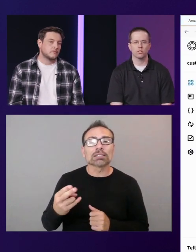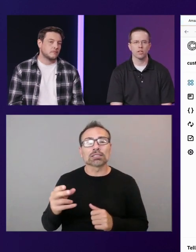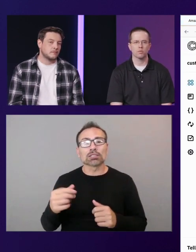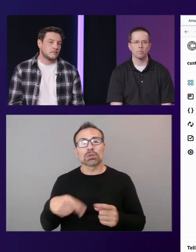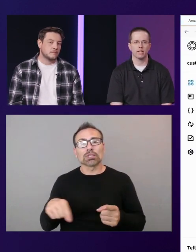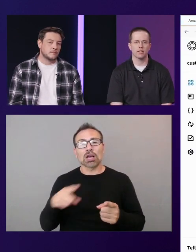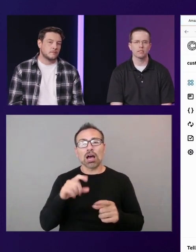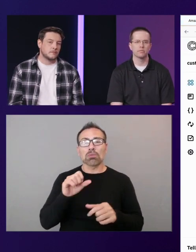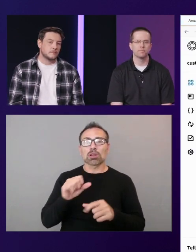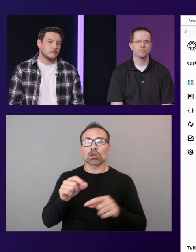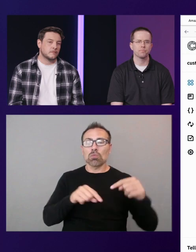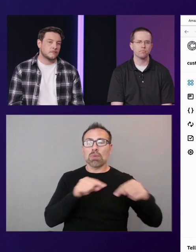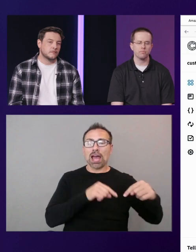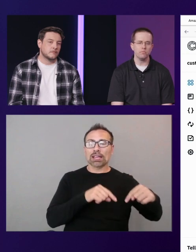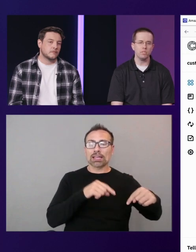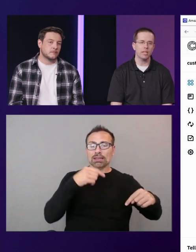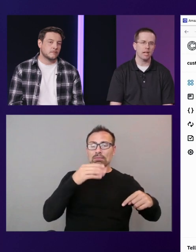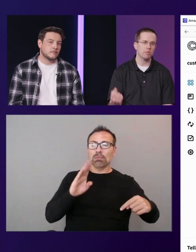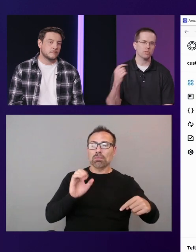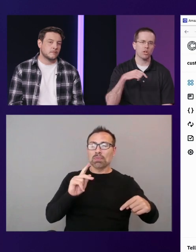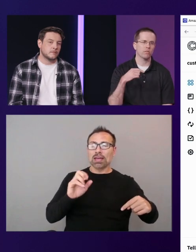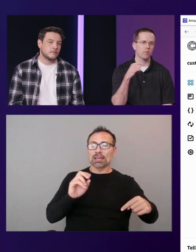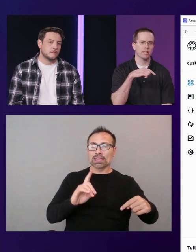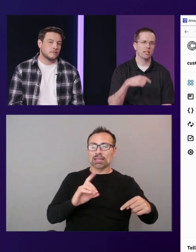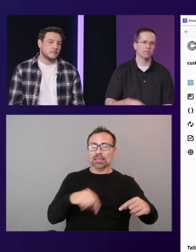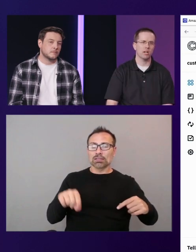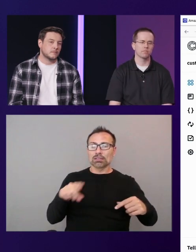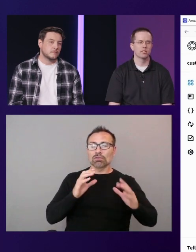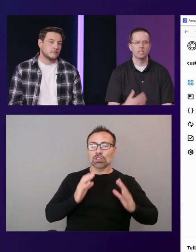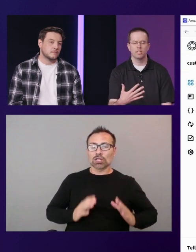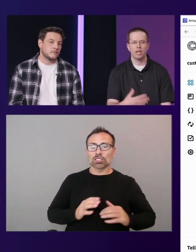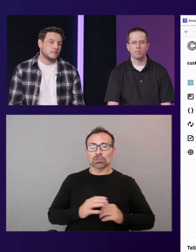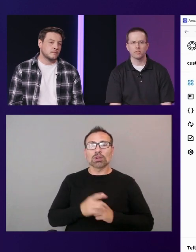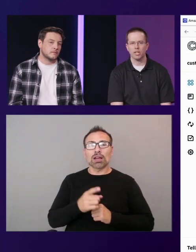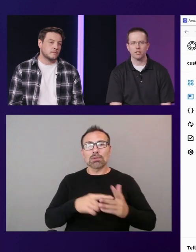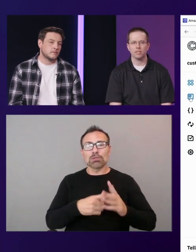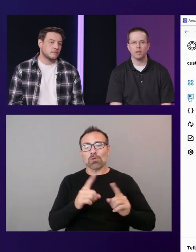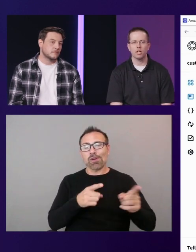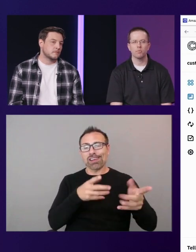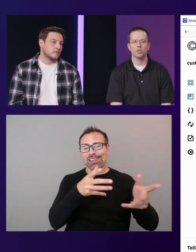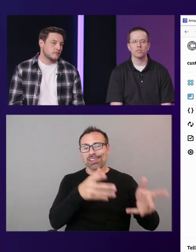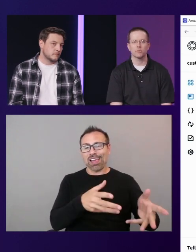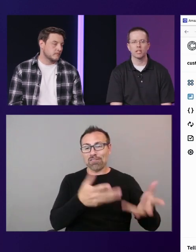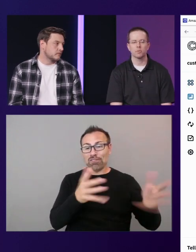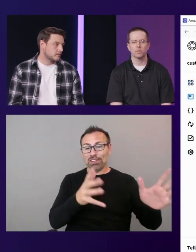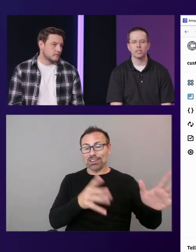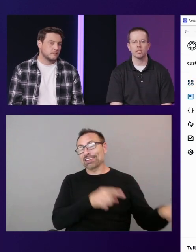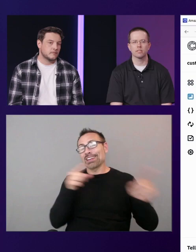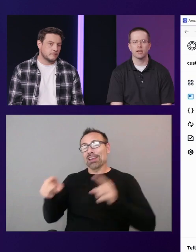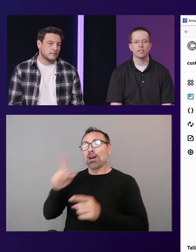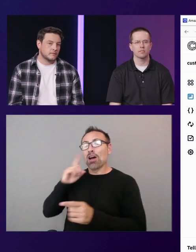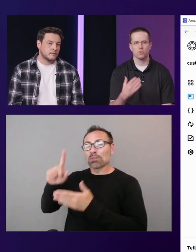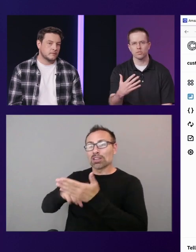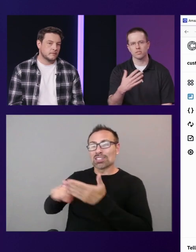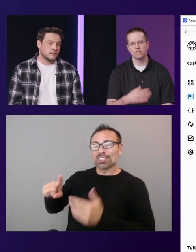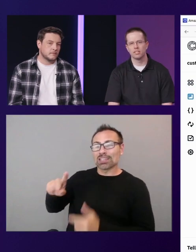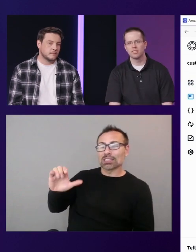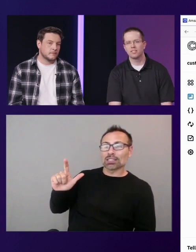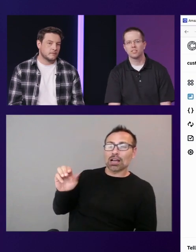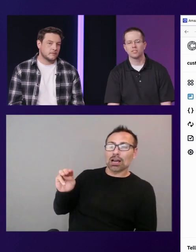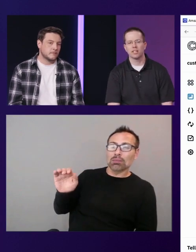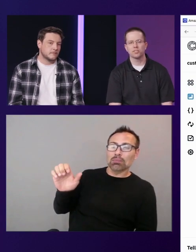so I'll go to the customer backend. And I'm going to start right where he left off. I'm going to check out the Kanban board and see what I should be working on today. And of